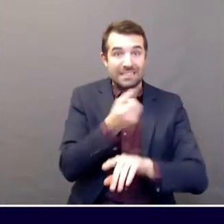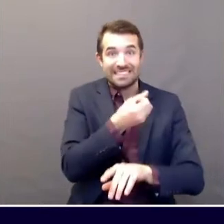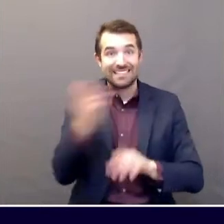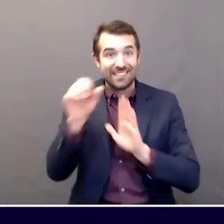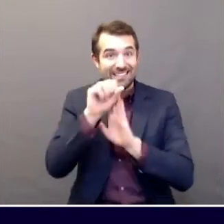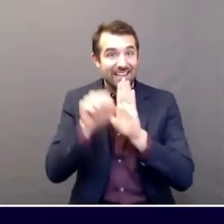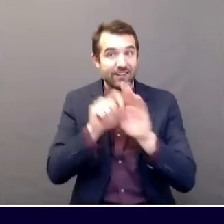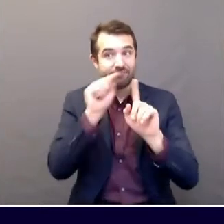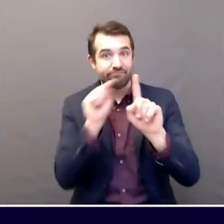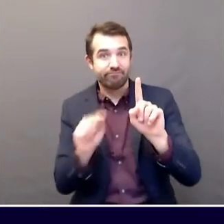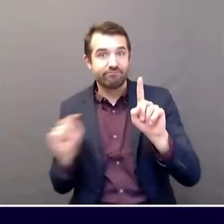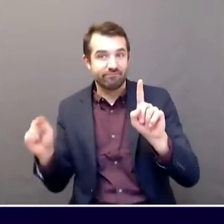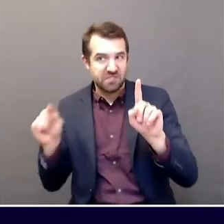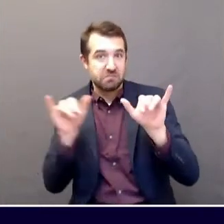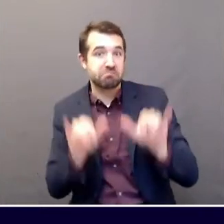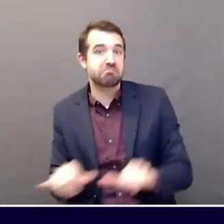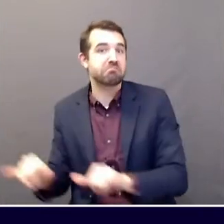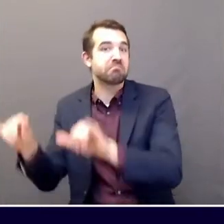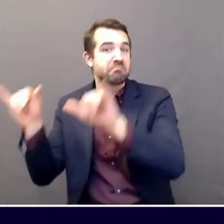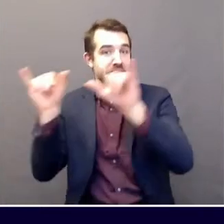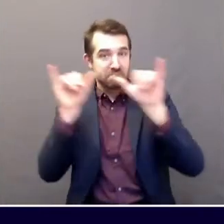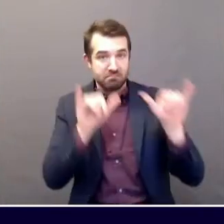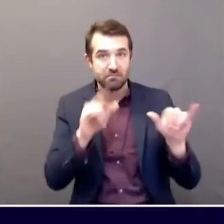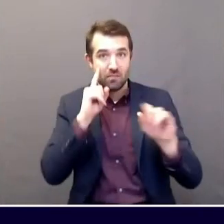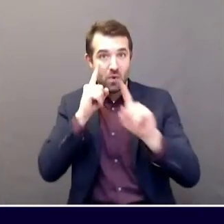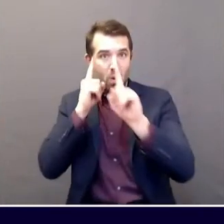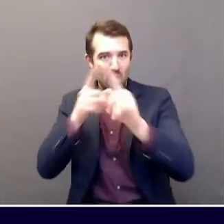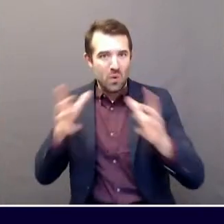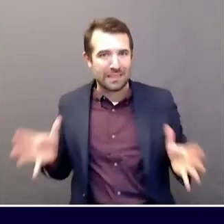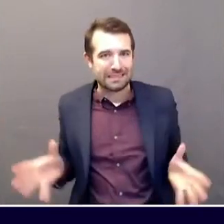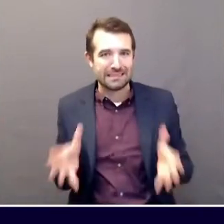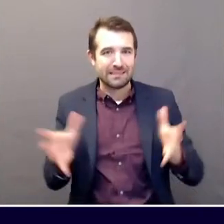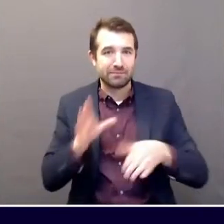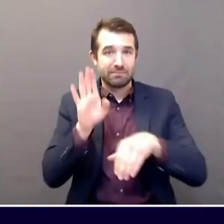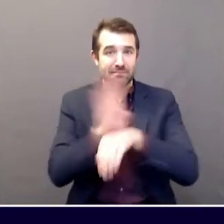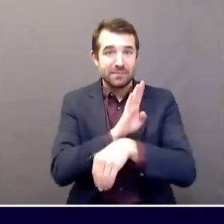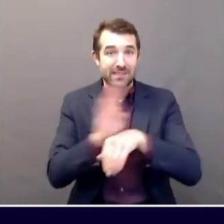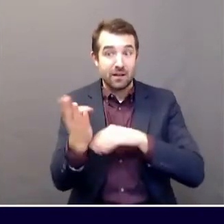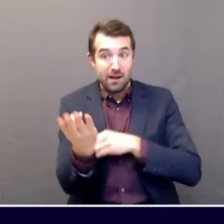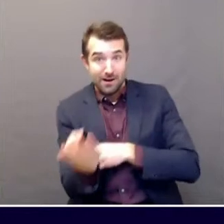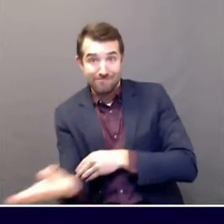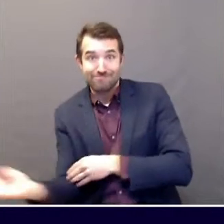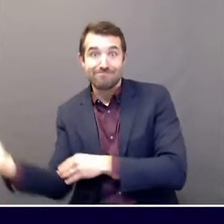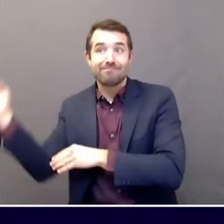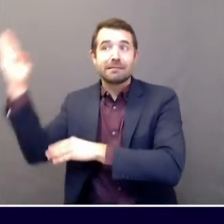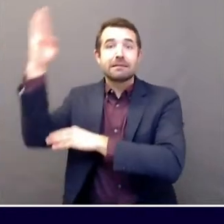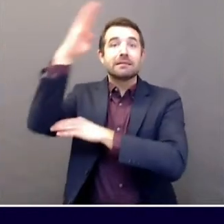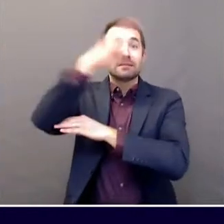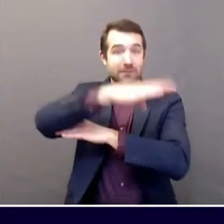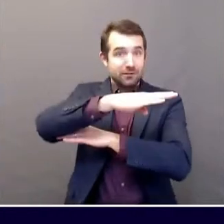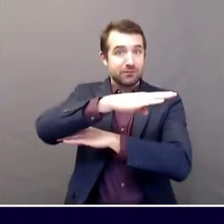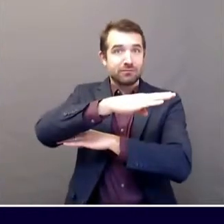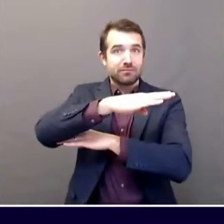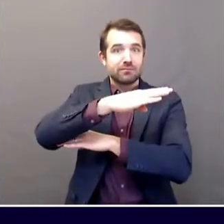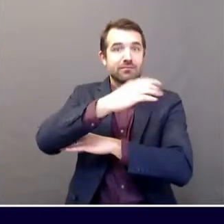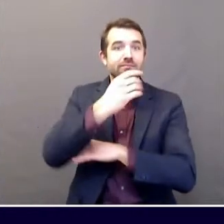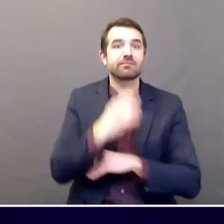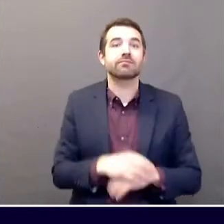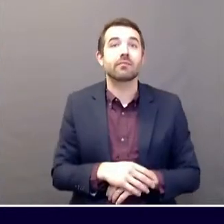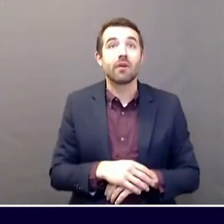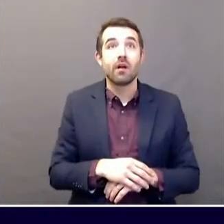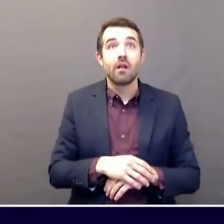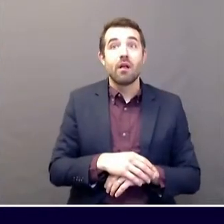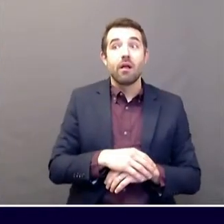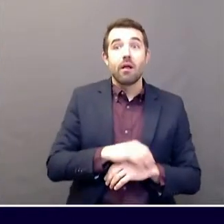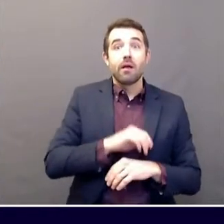doors open, and continuing daytime operations, and continuing curbside pickup and delivery at all hours before and